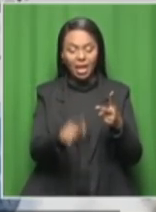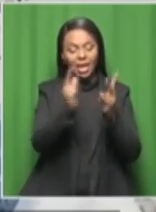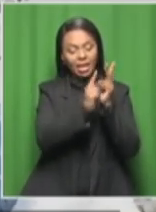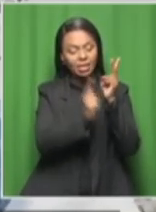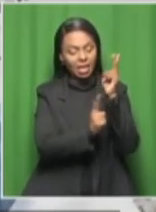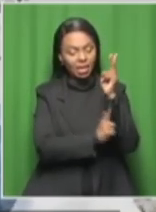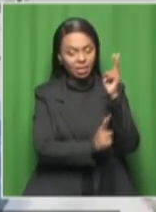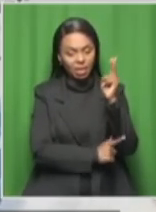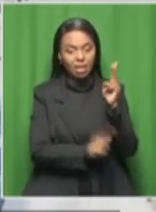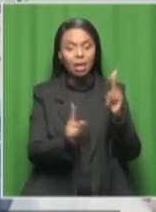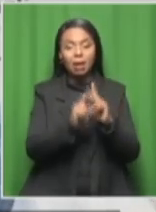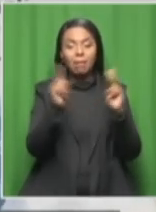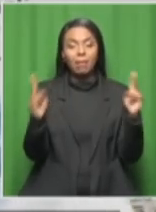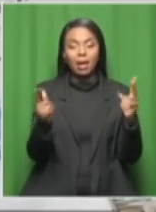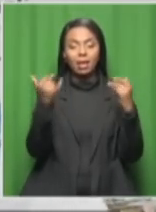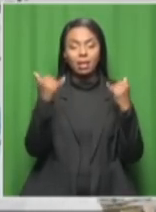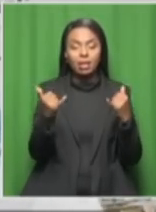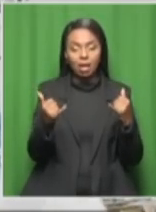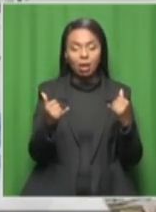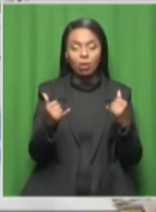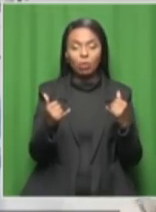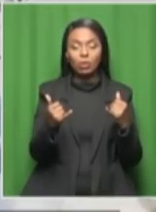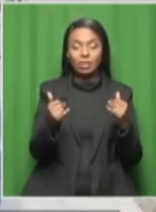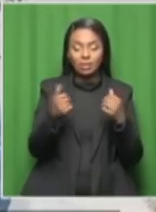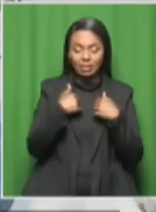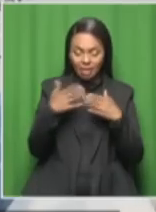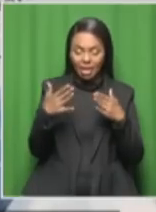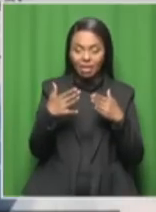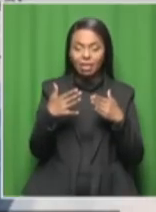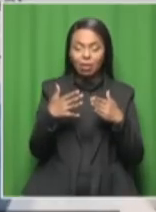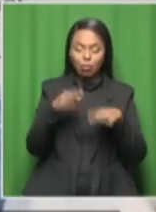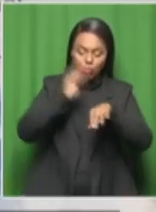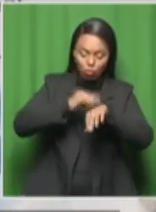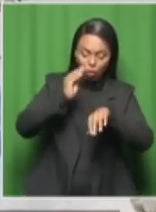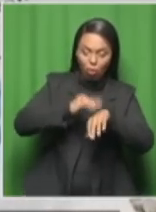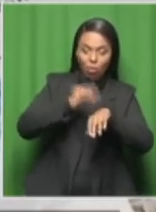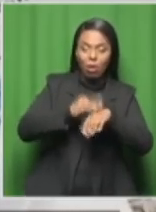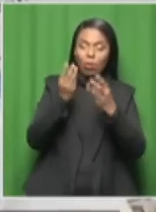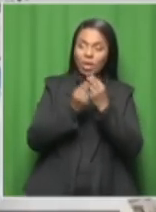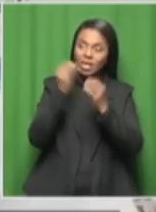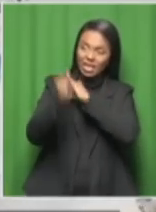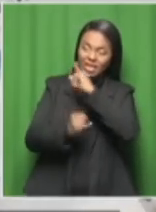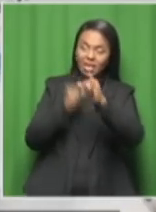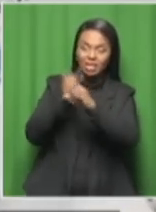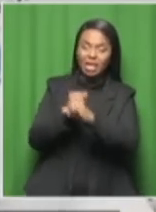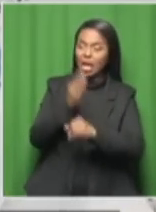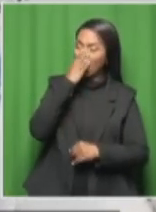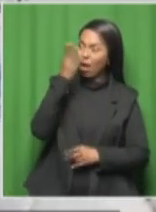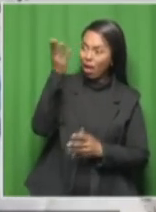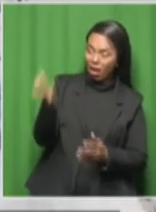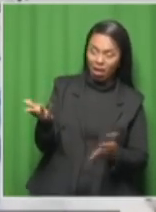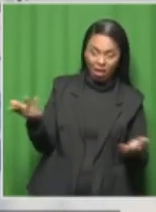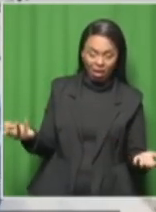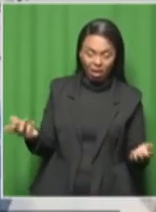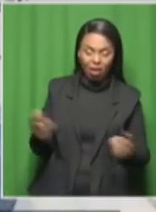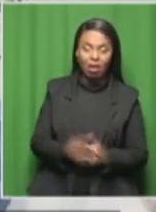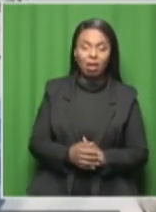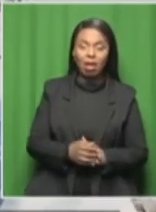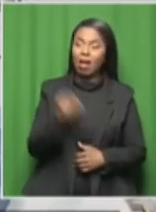can't use it. Meaning what? You start getting trouble from international thugs. Like,